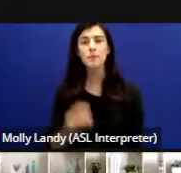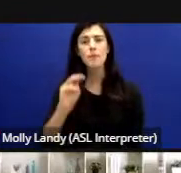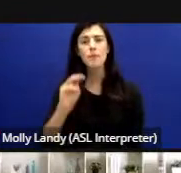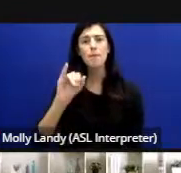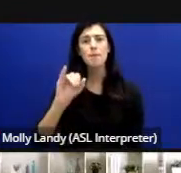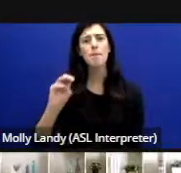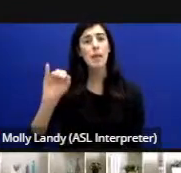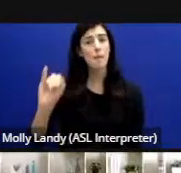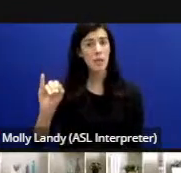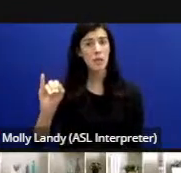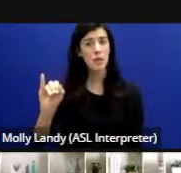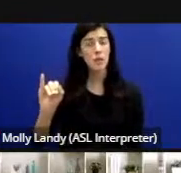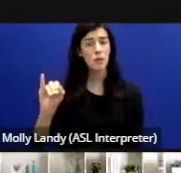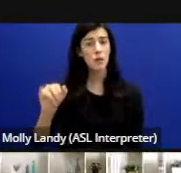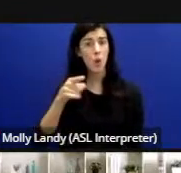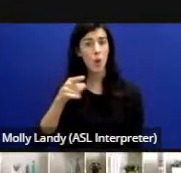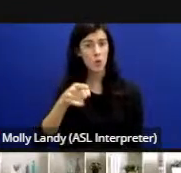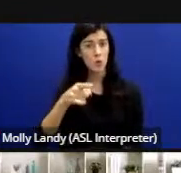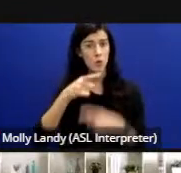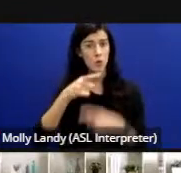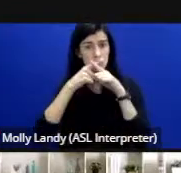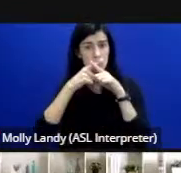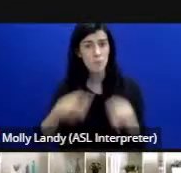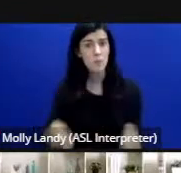Mimi, are you unmuted?